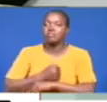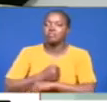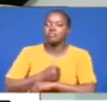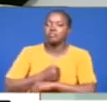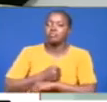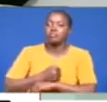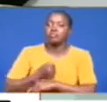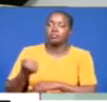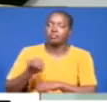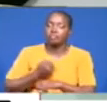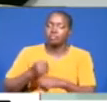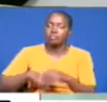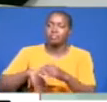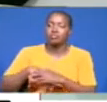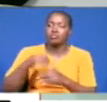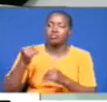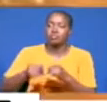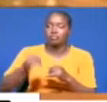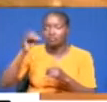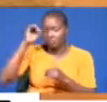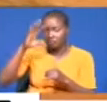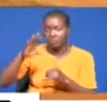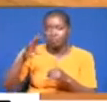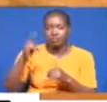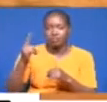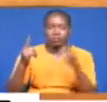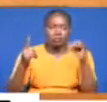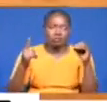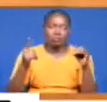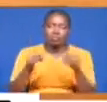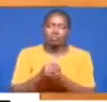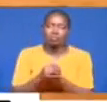final by beating Kiambu side Kinale 1-0.